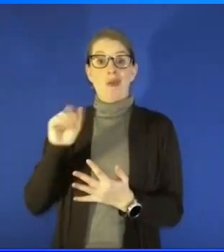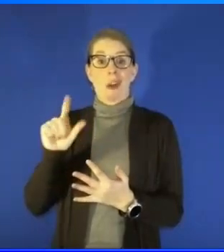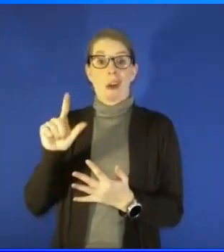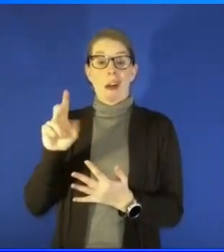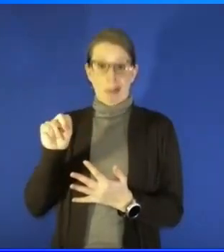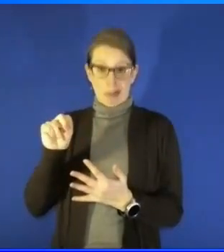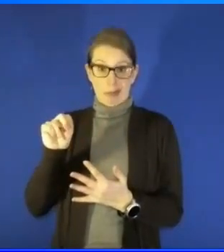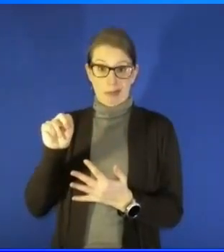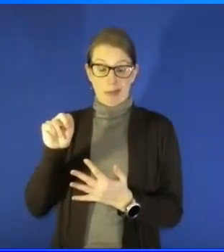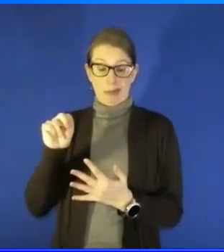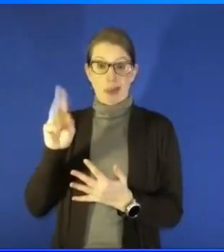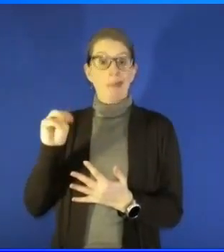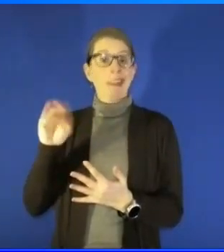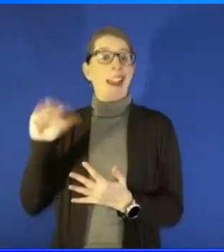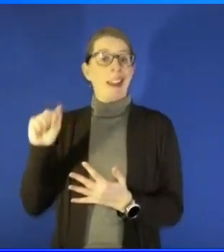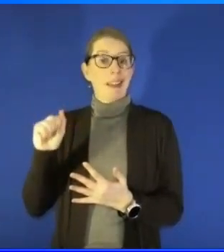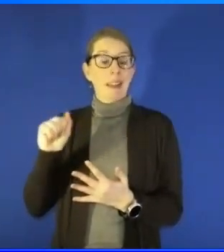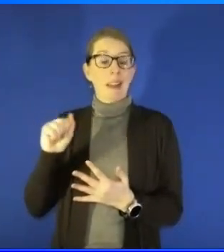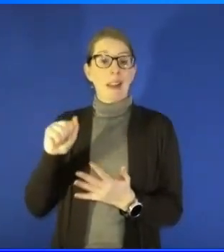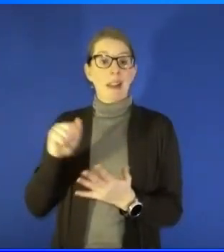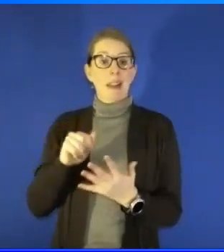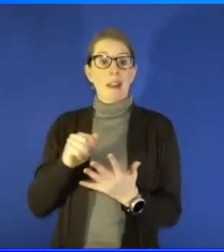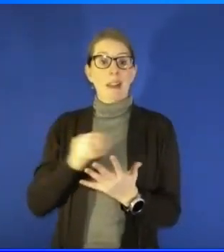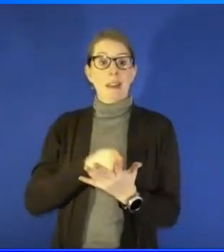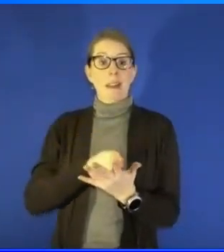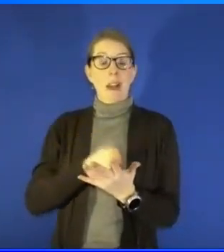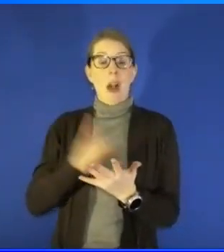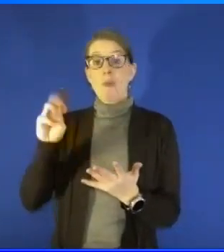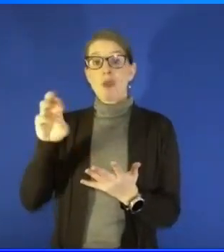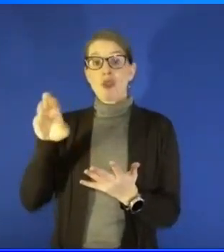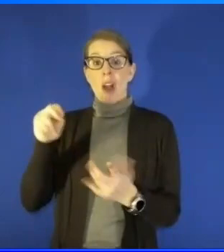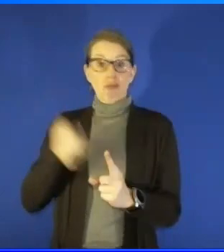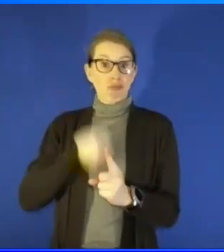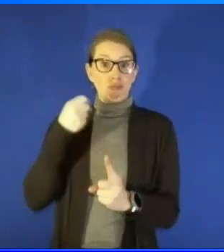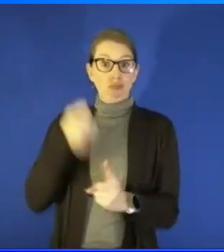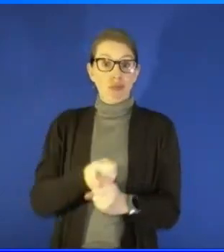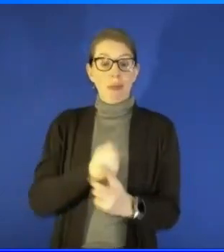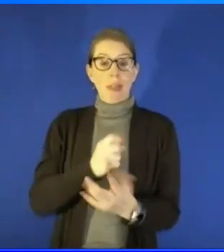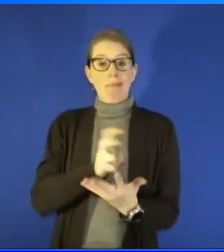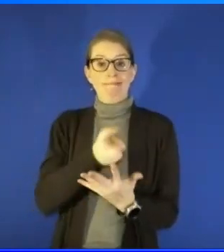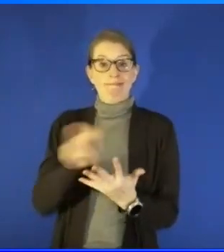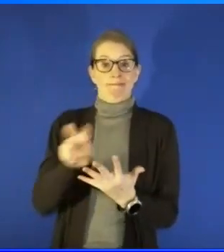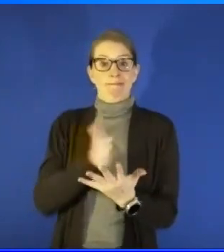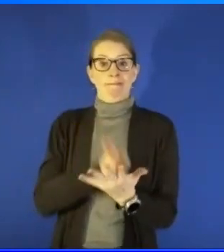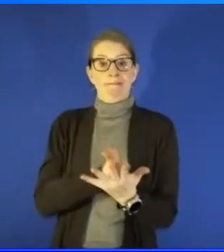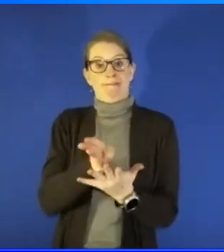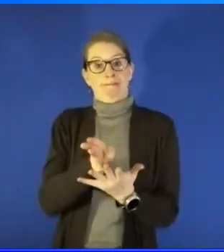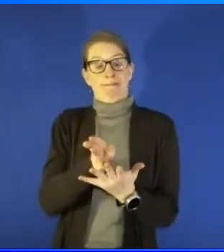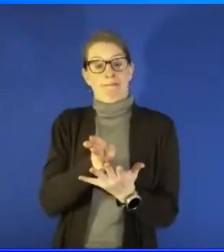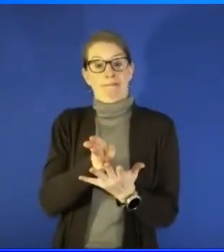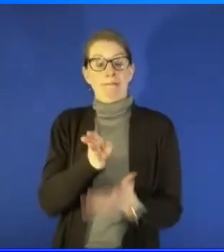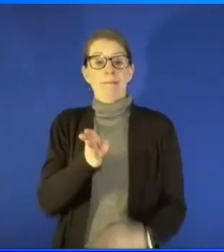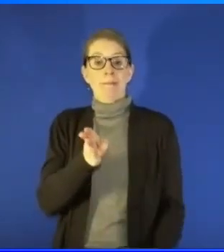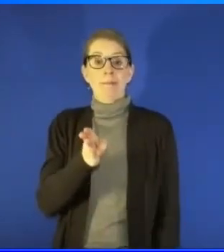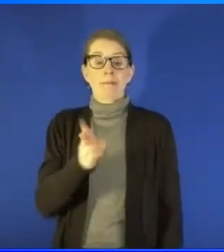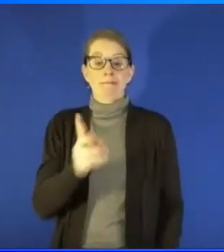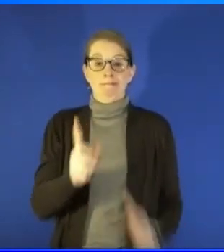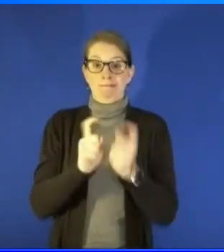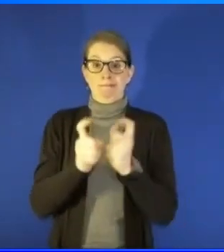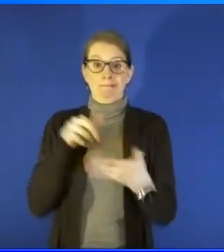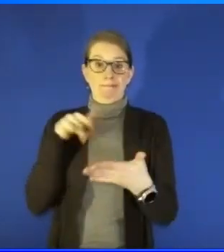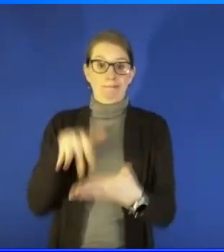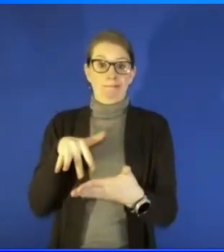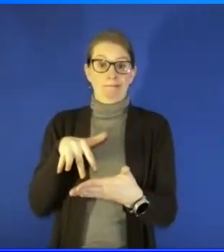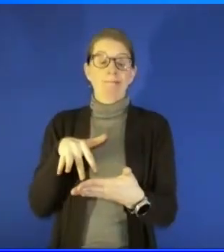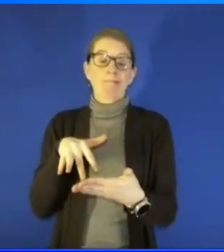antibodies. And in the setting of Omicron, we had to reconfigure that study and change